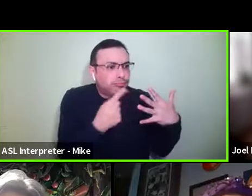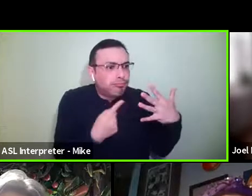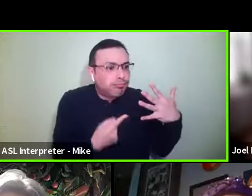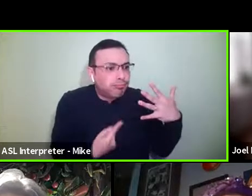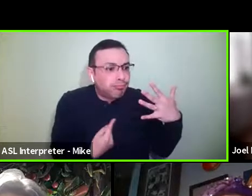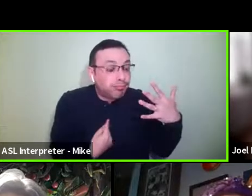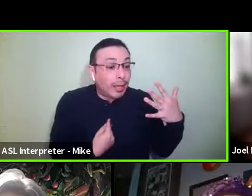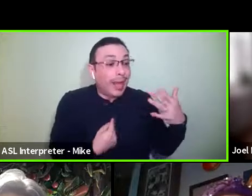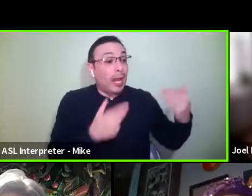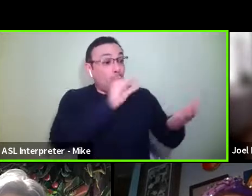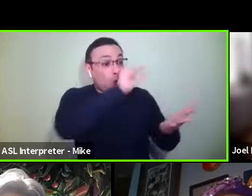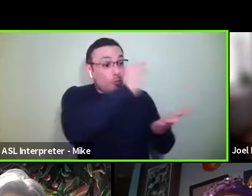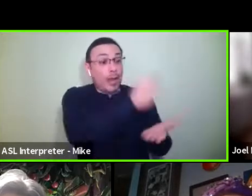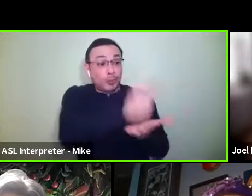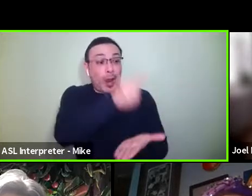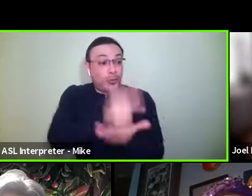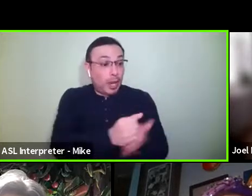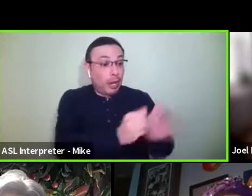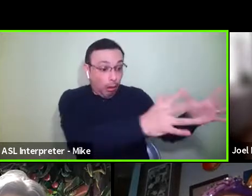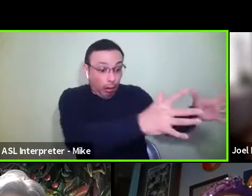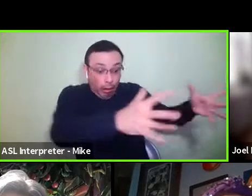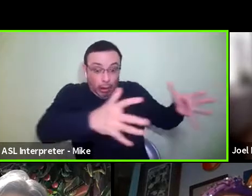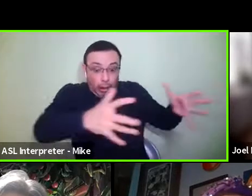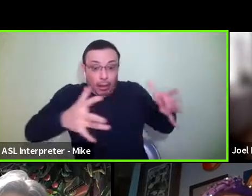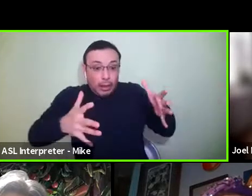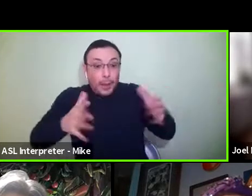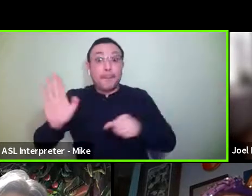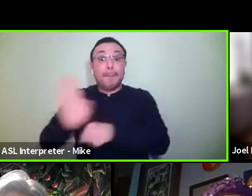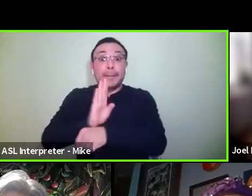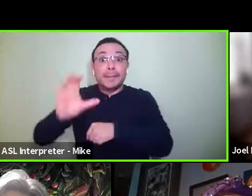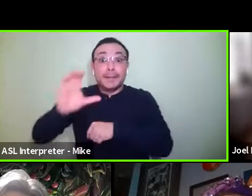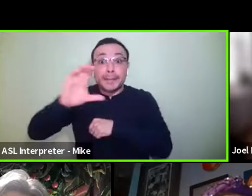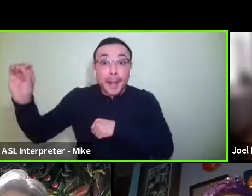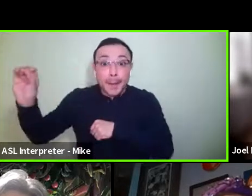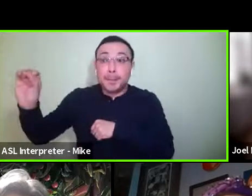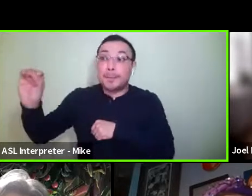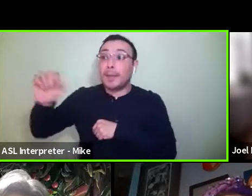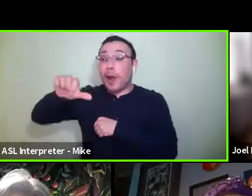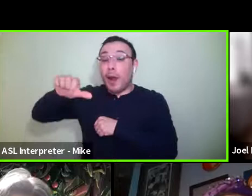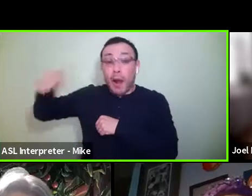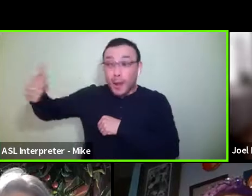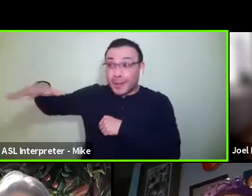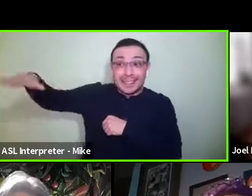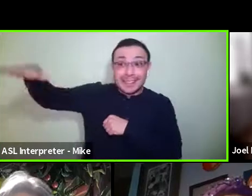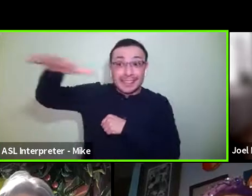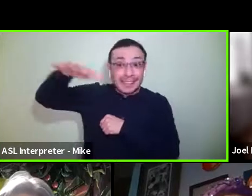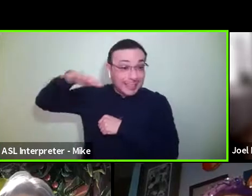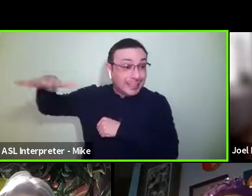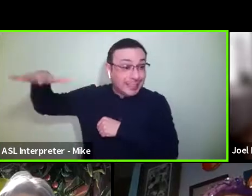of hope for the generation of kids who are born after 1990.